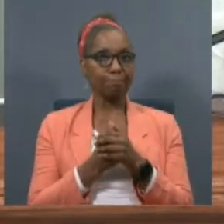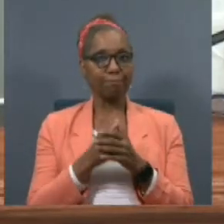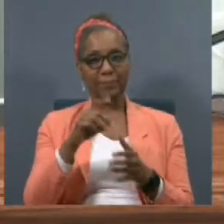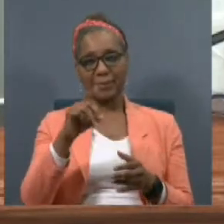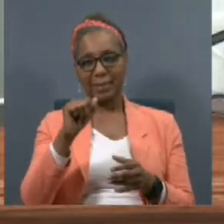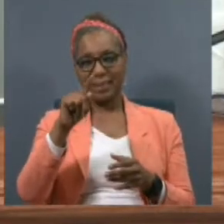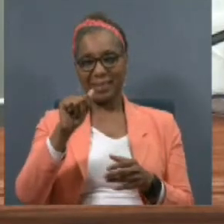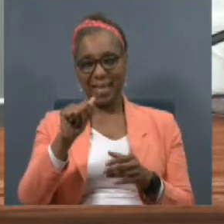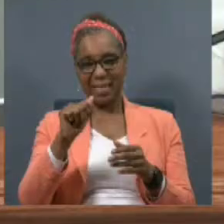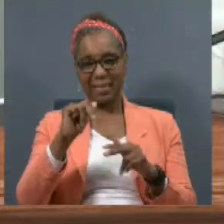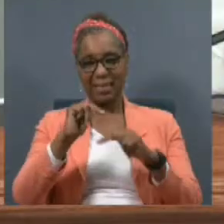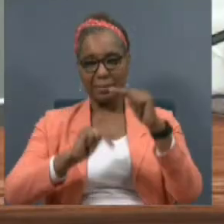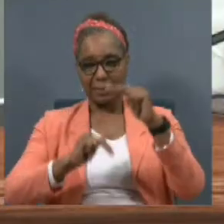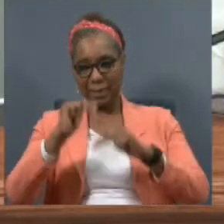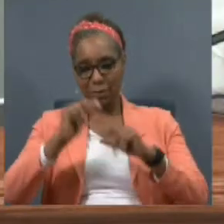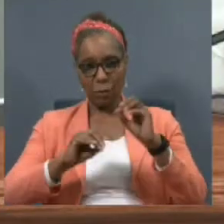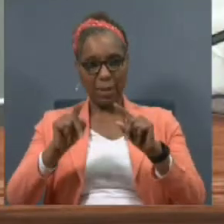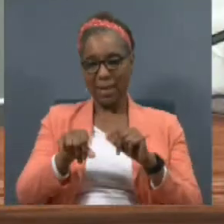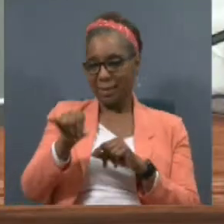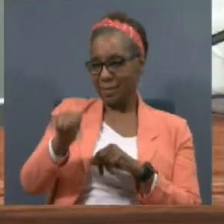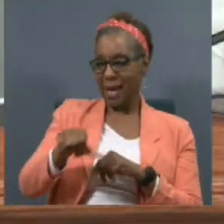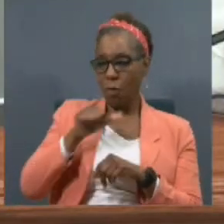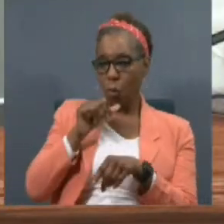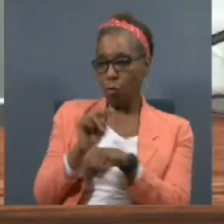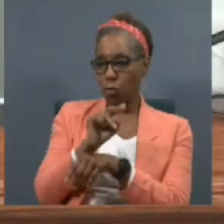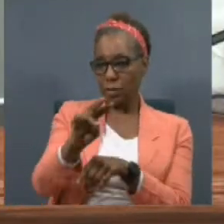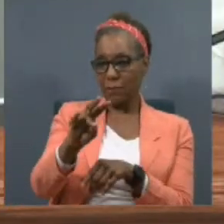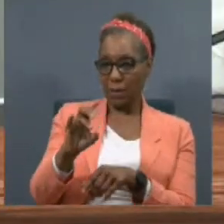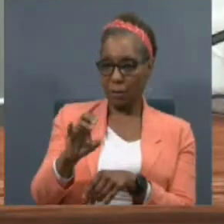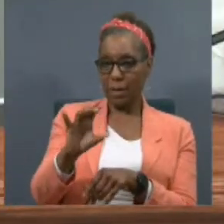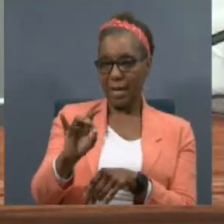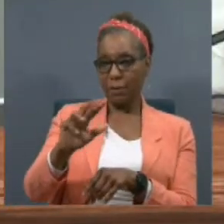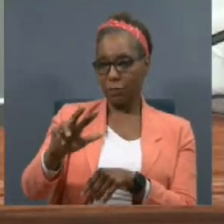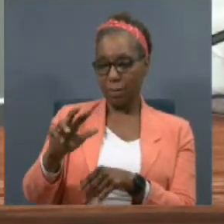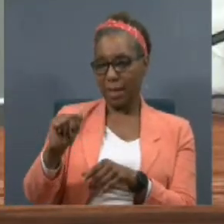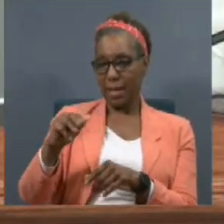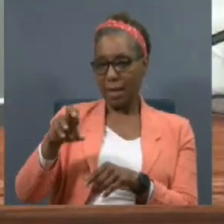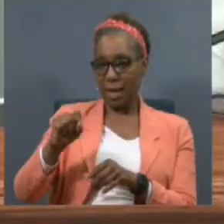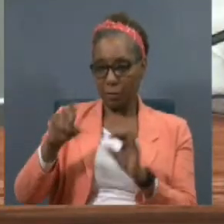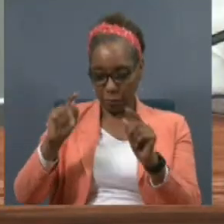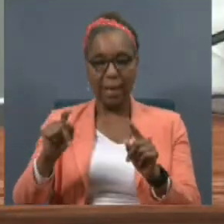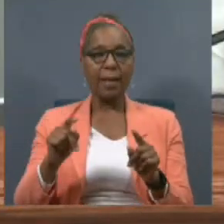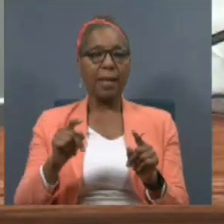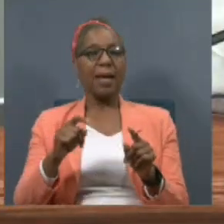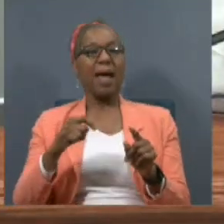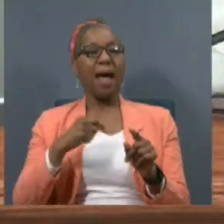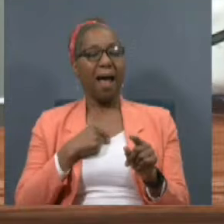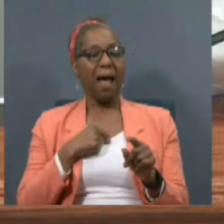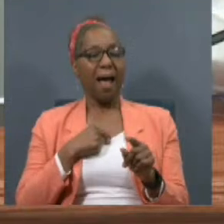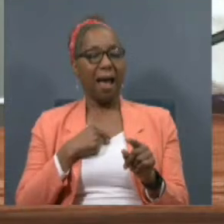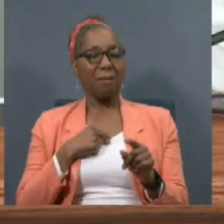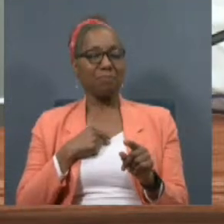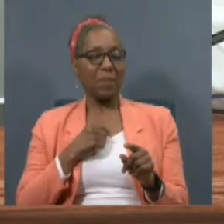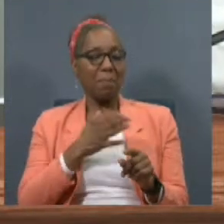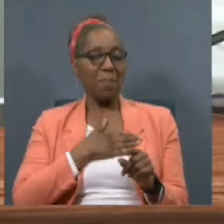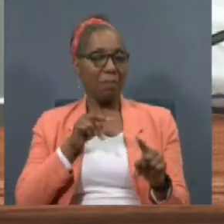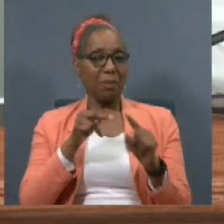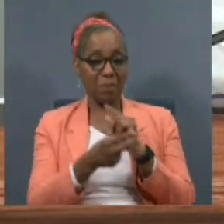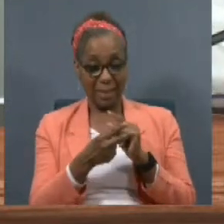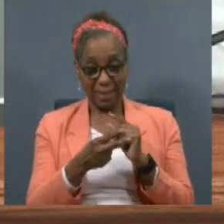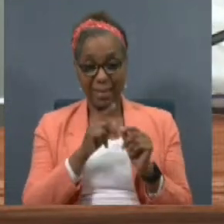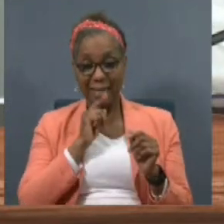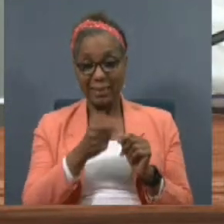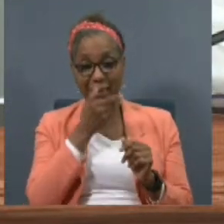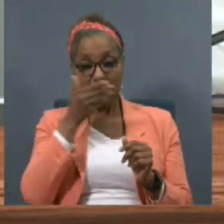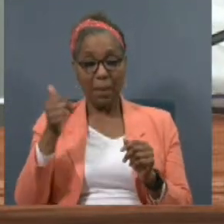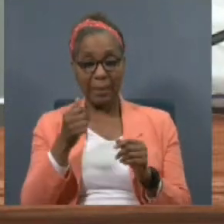data center, which would not, by the way, occupy 783 acres, I look at this as, is it in the best